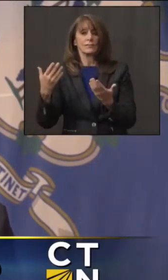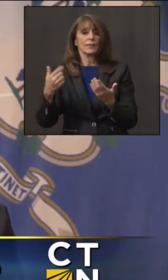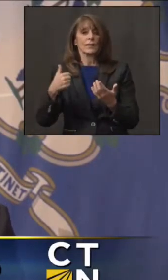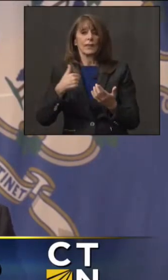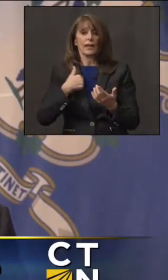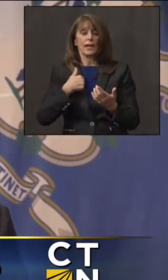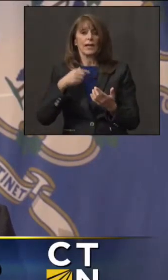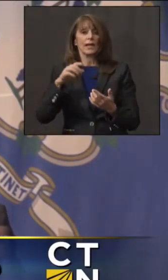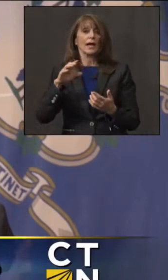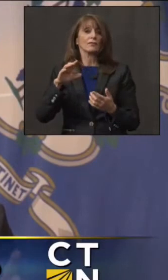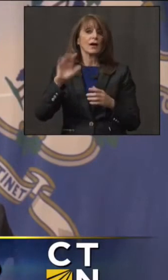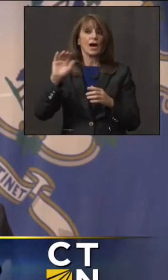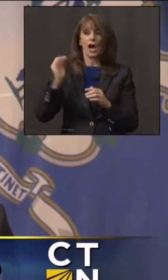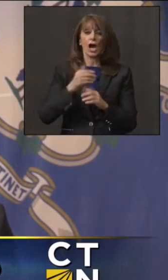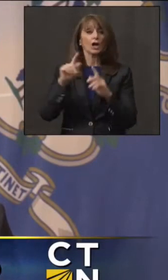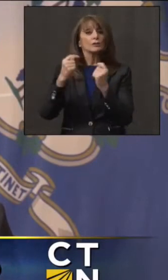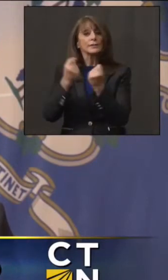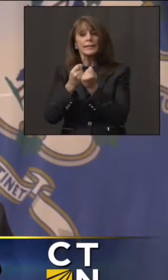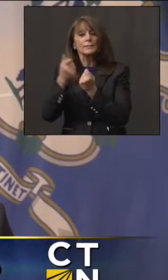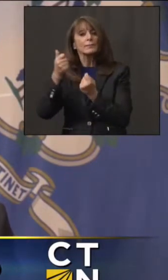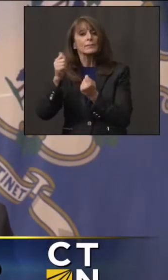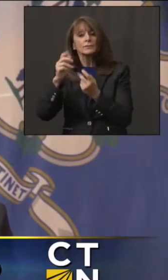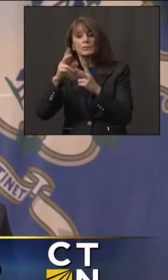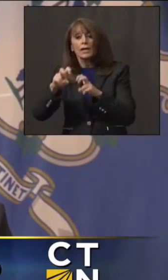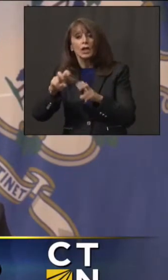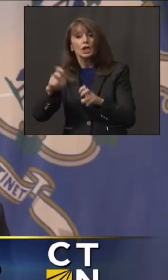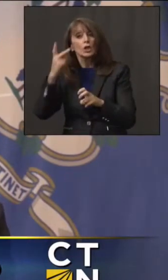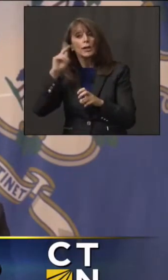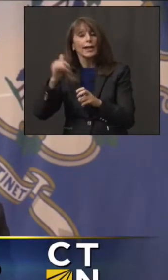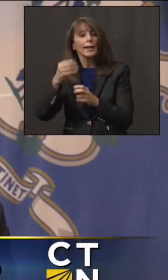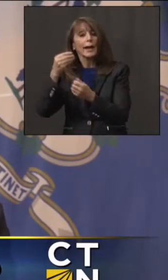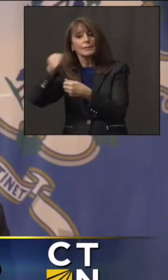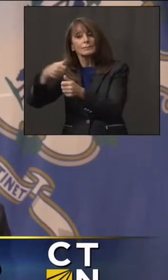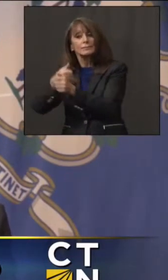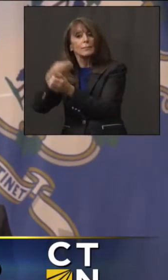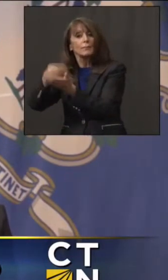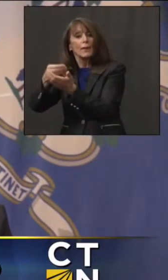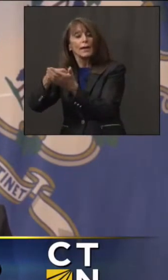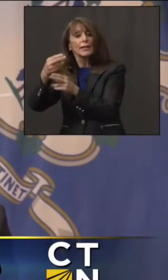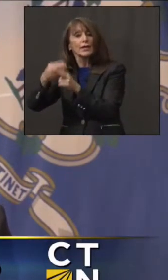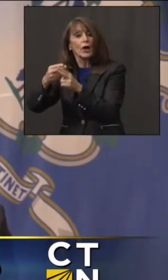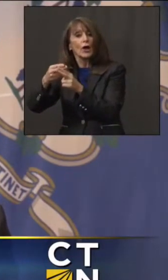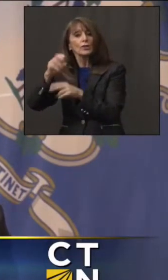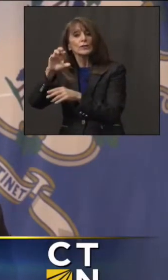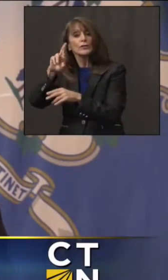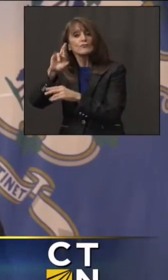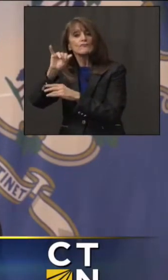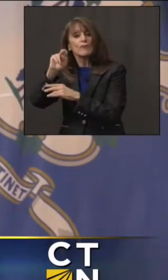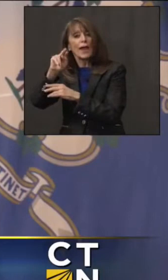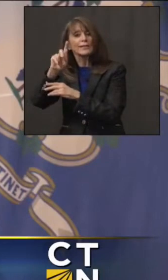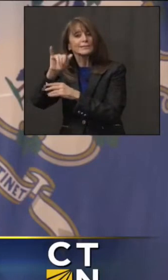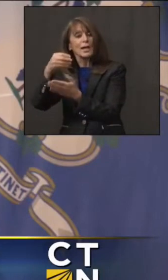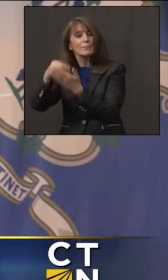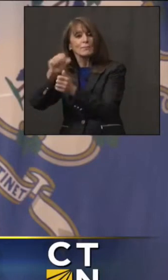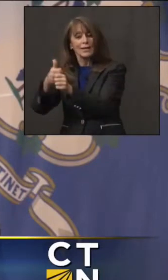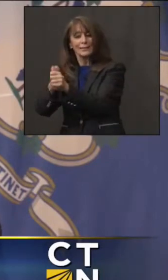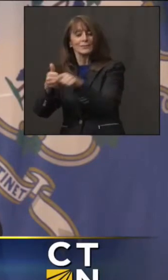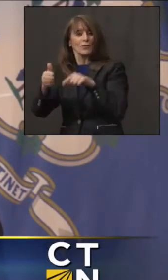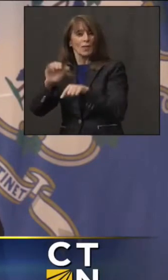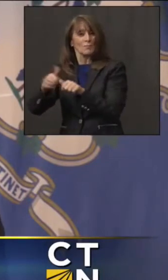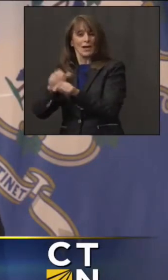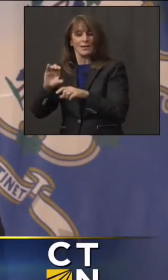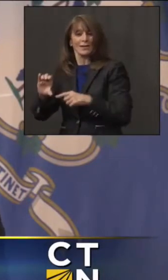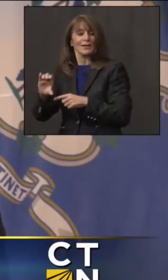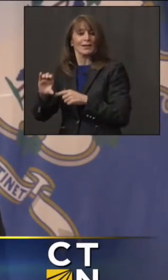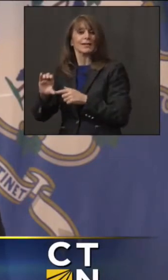Bob Clark and our team looking at the rainy day fund. This seems to be an appropriate time to use some of those monies to take care